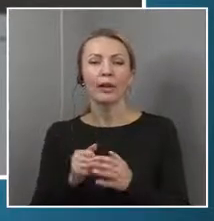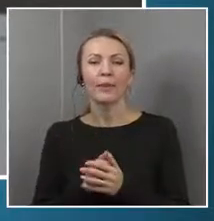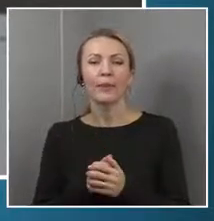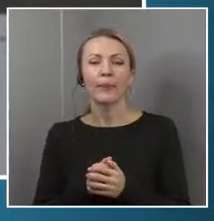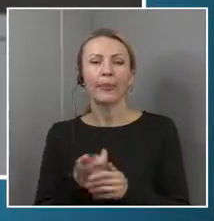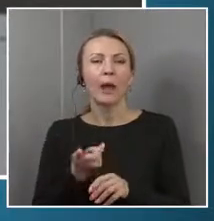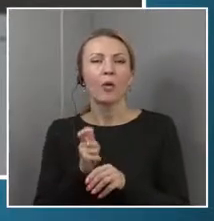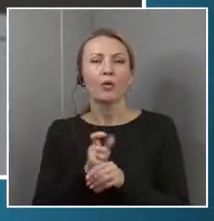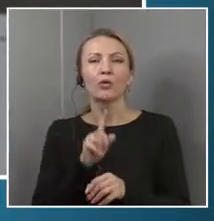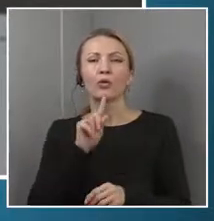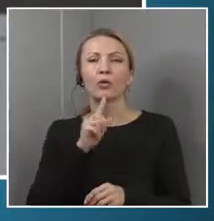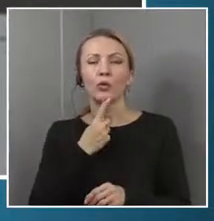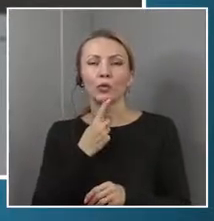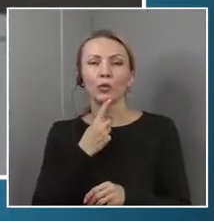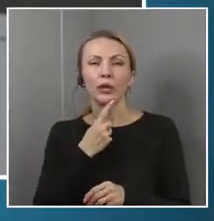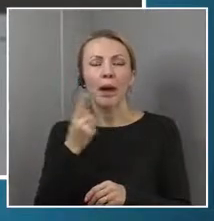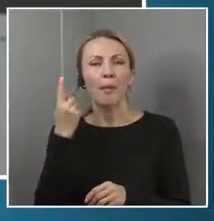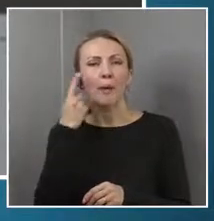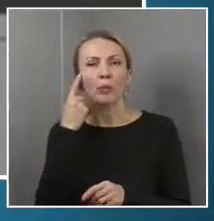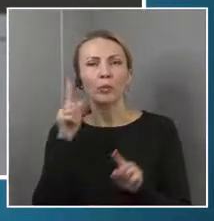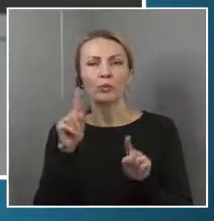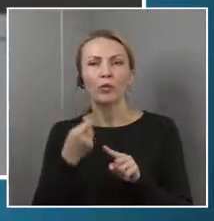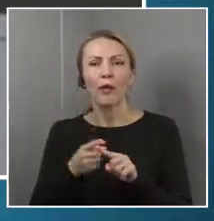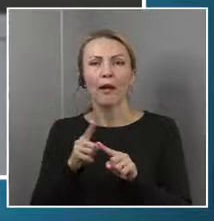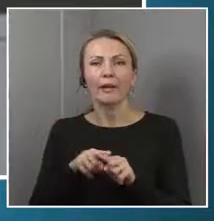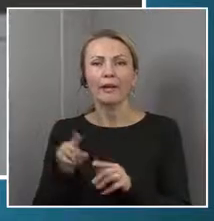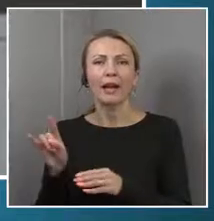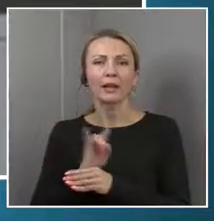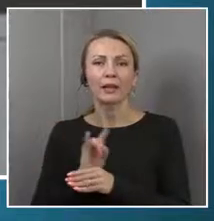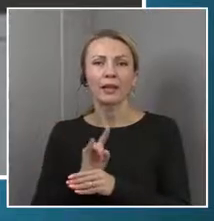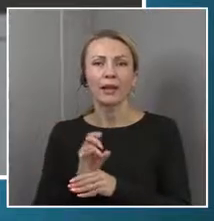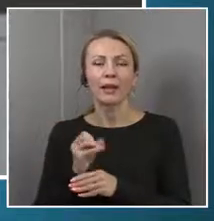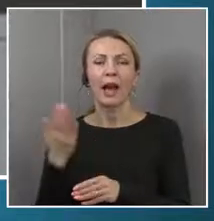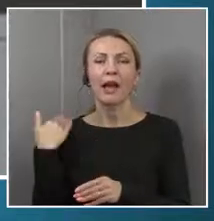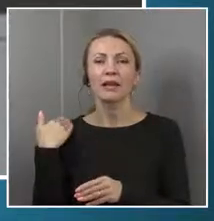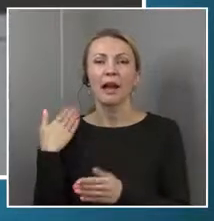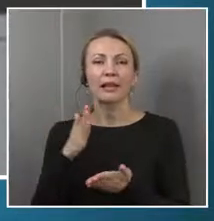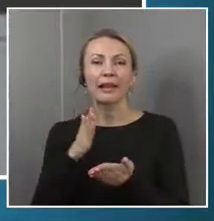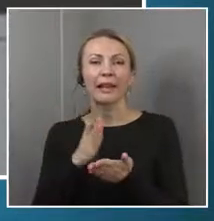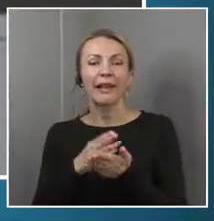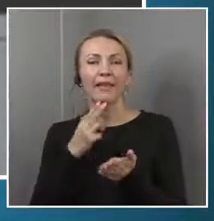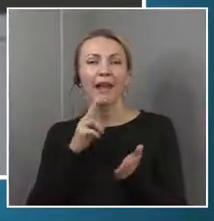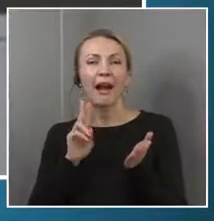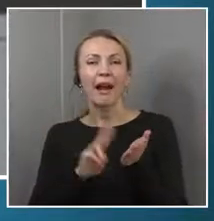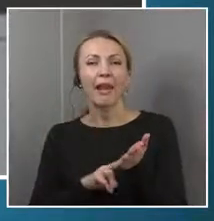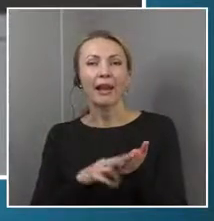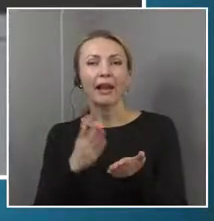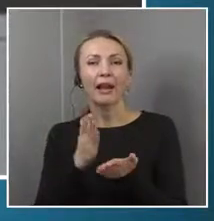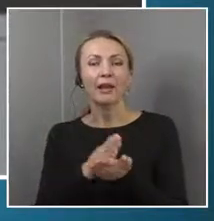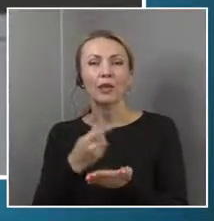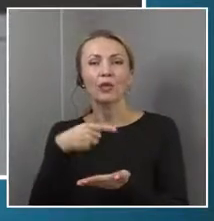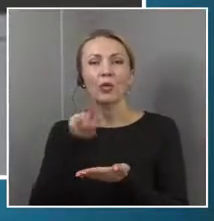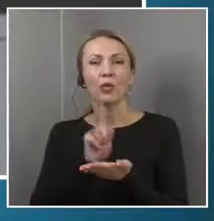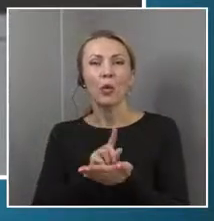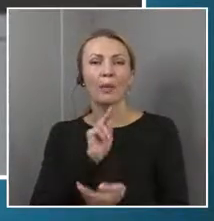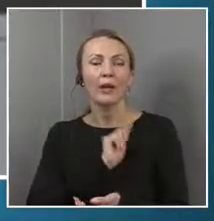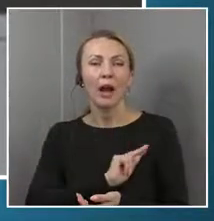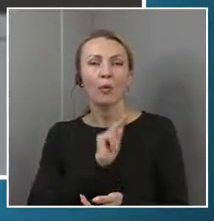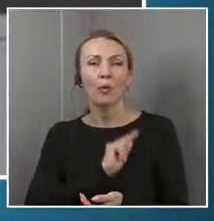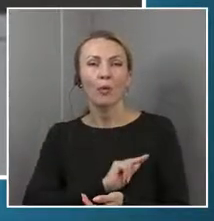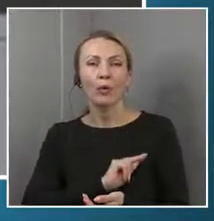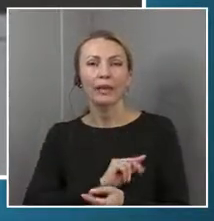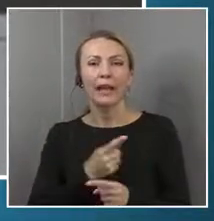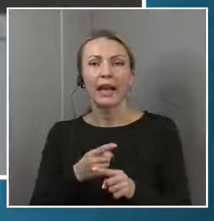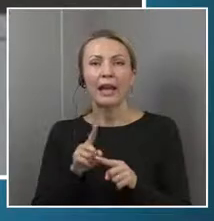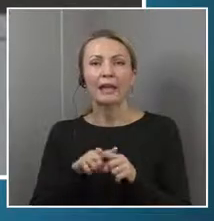it. It is very hard to fake a painting when it went such a long way. So it has